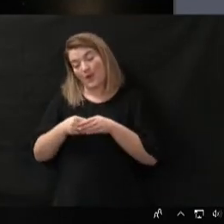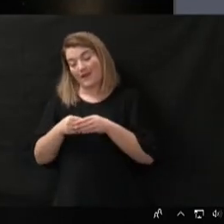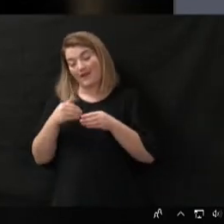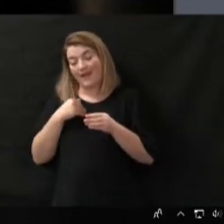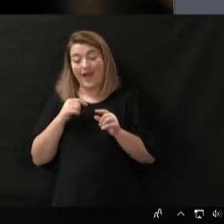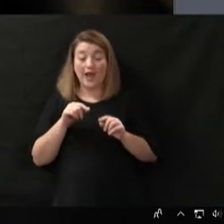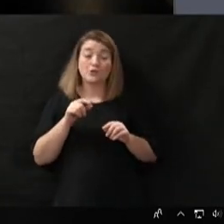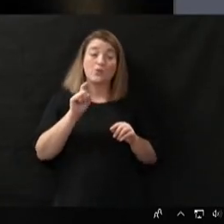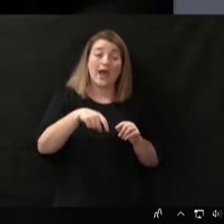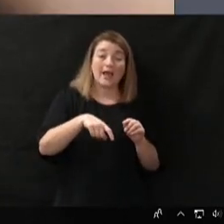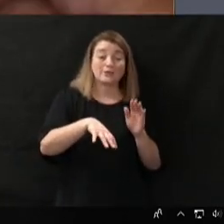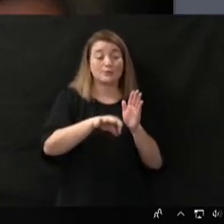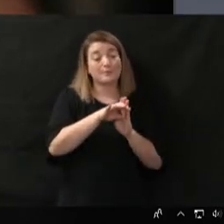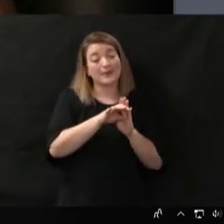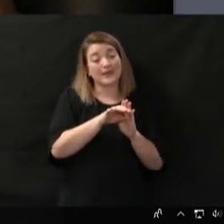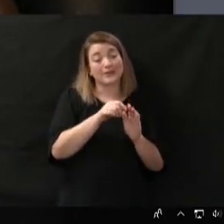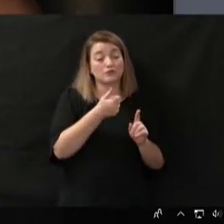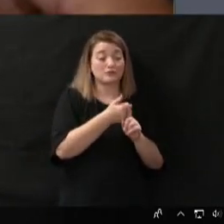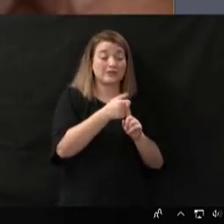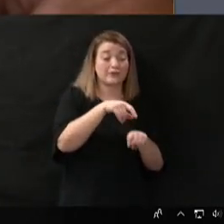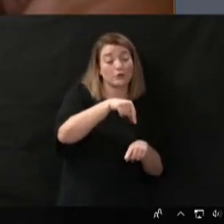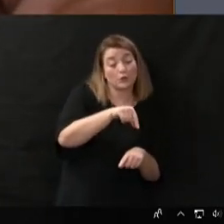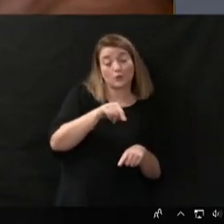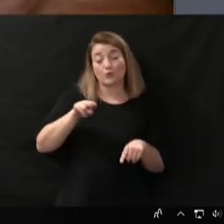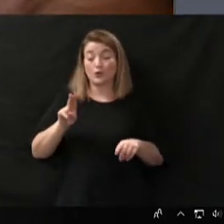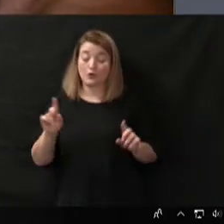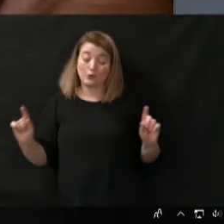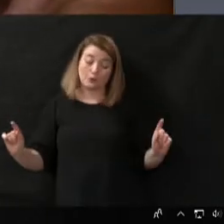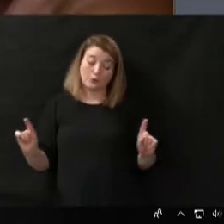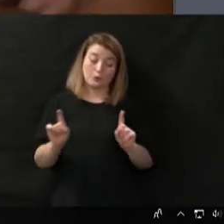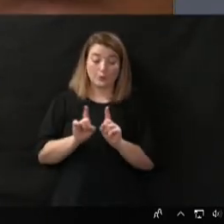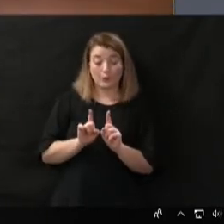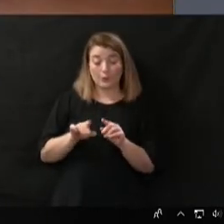thought that was cute. Okay, and we have the J.